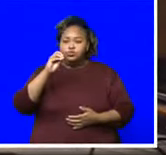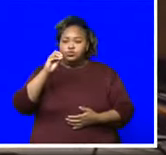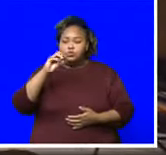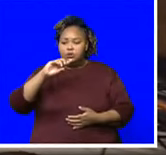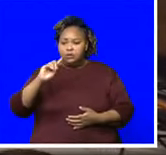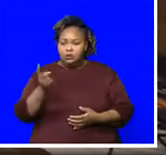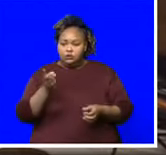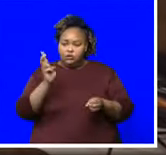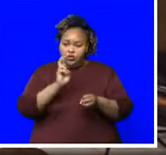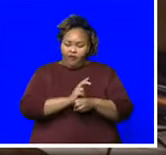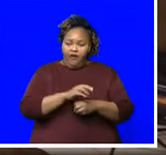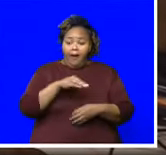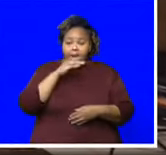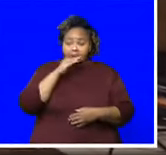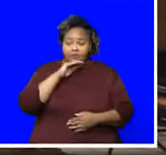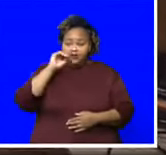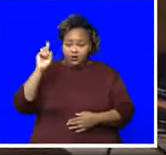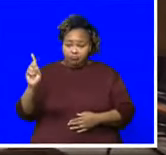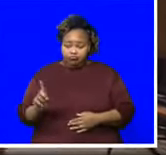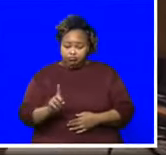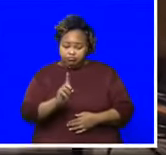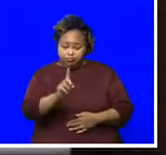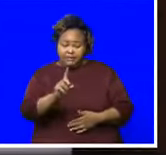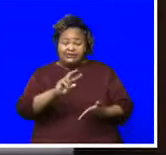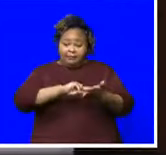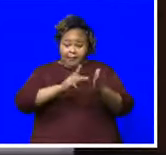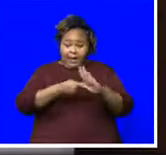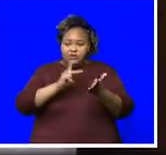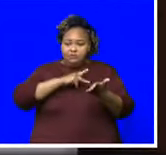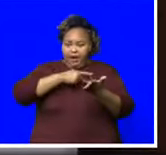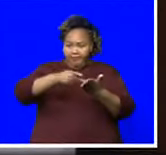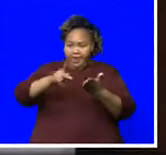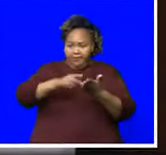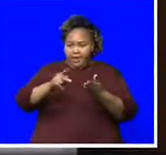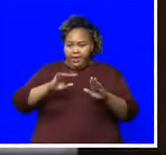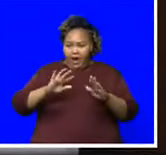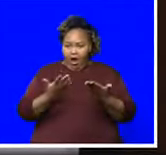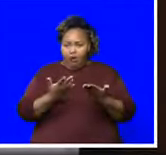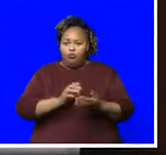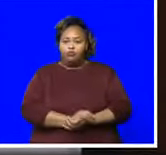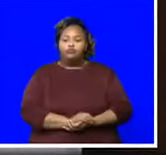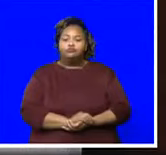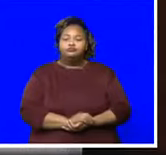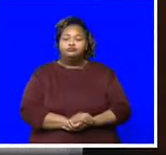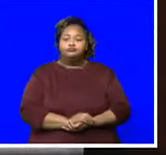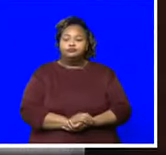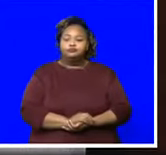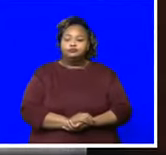kuze bakhone ukuthi bazuze kulolu hlelo. Uma sikhulumela indzaba yale